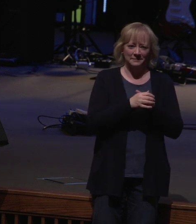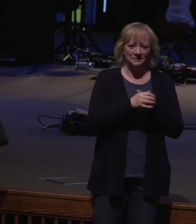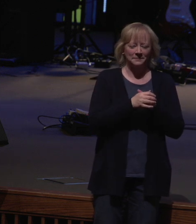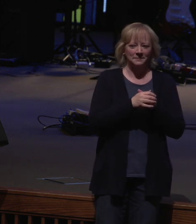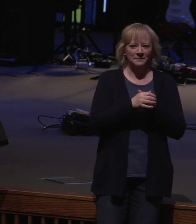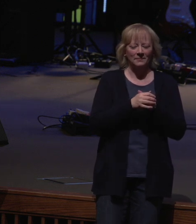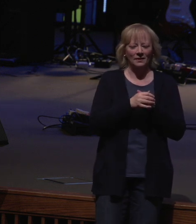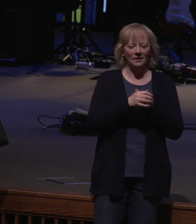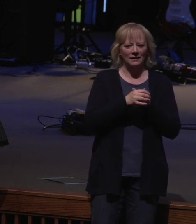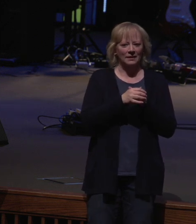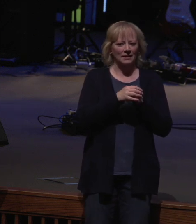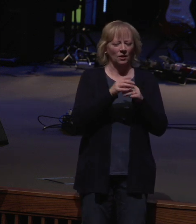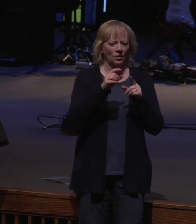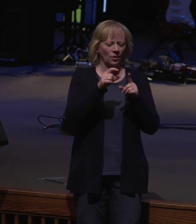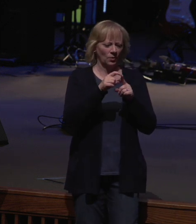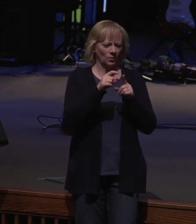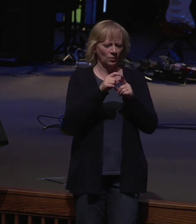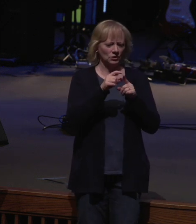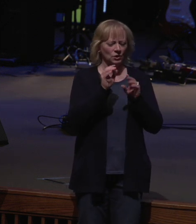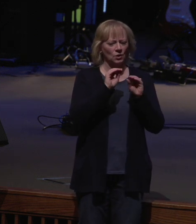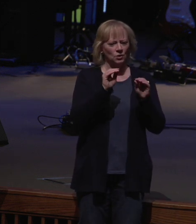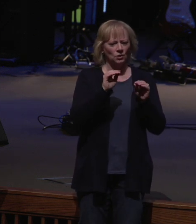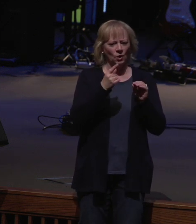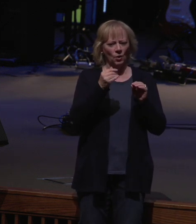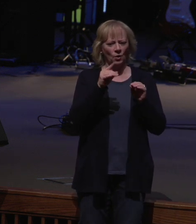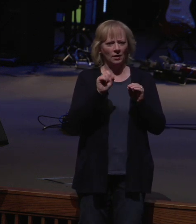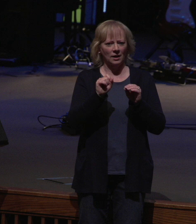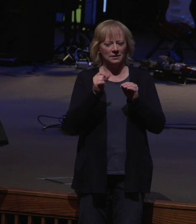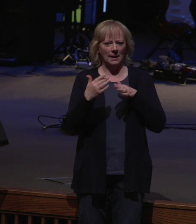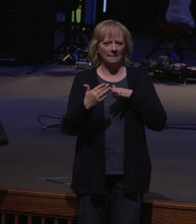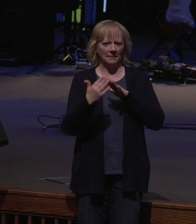Now, the words before me